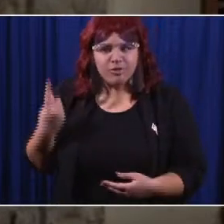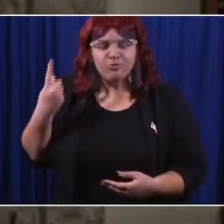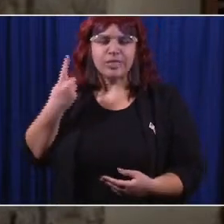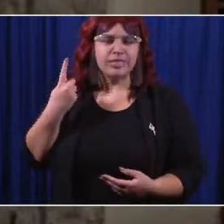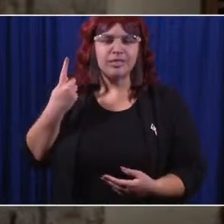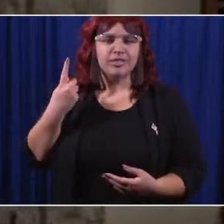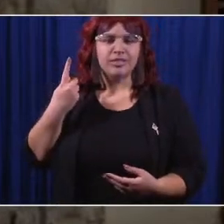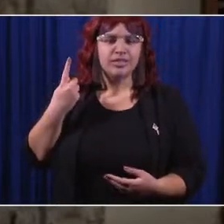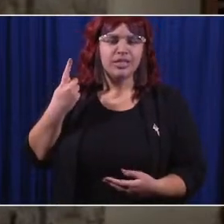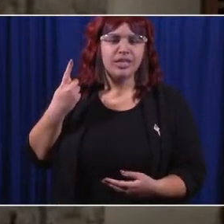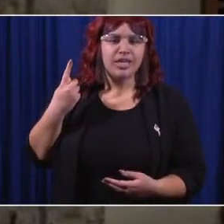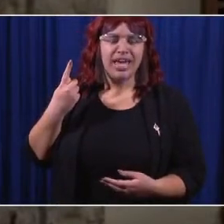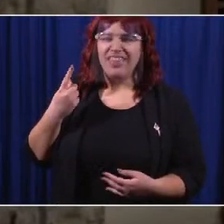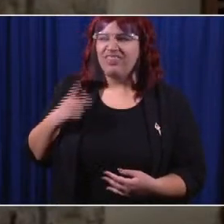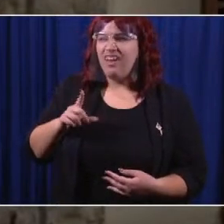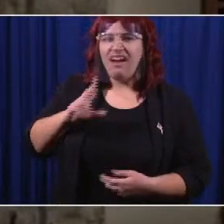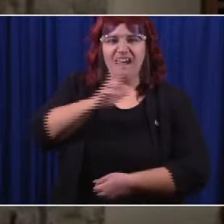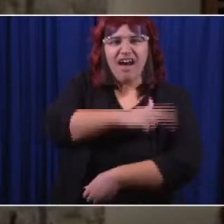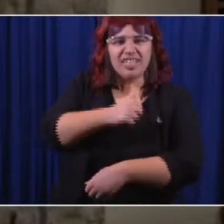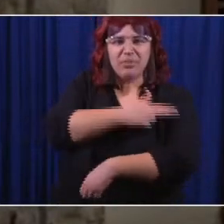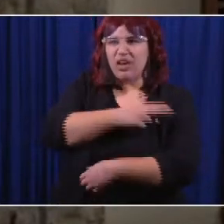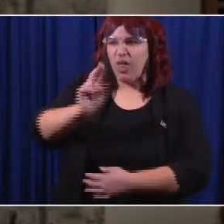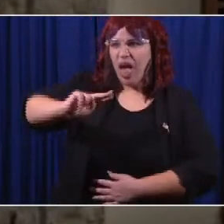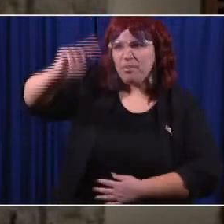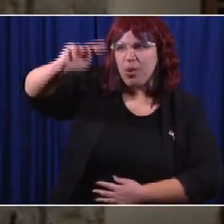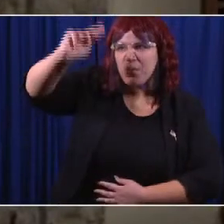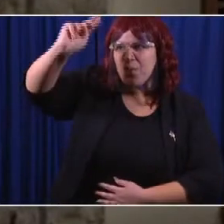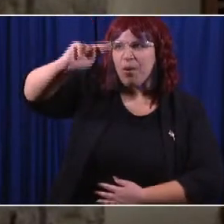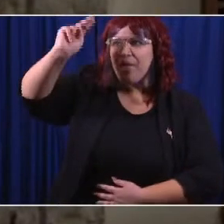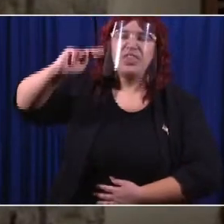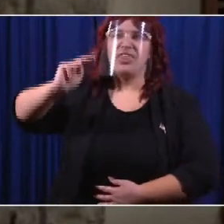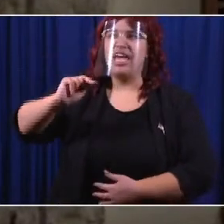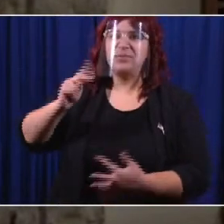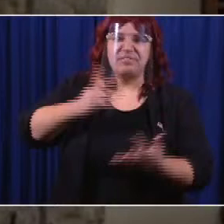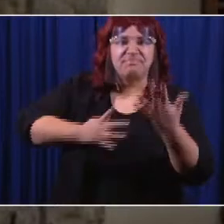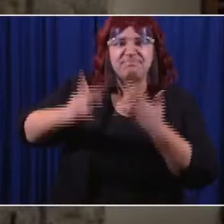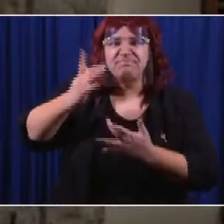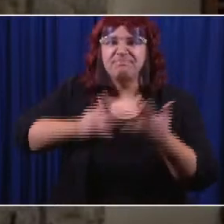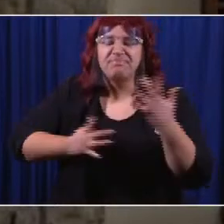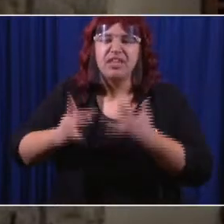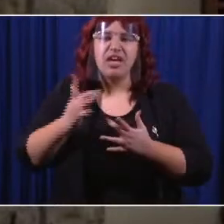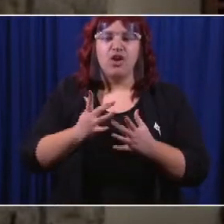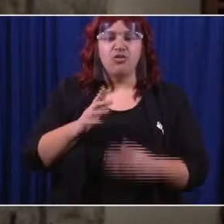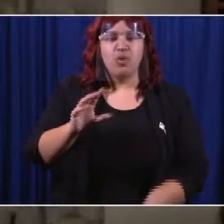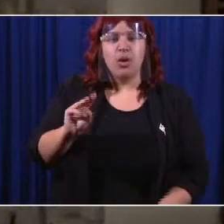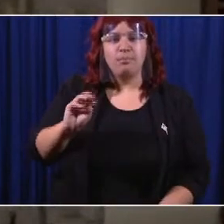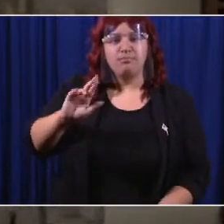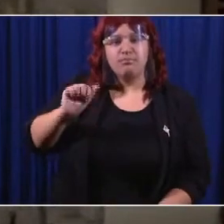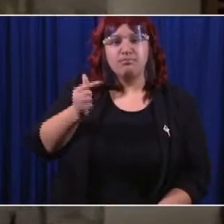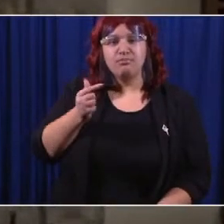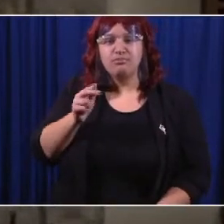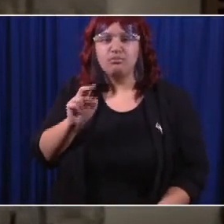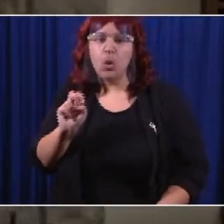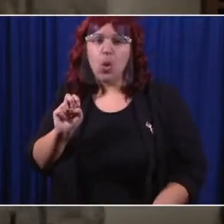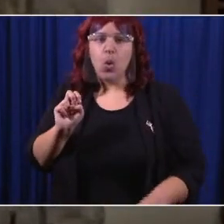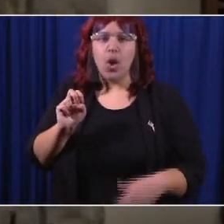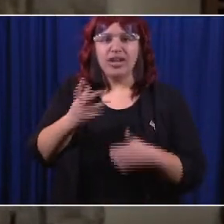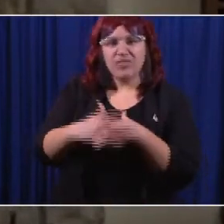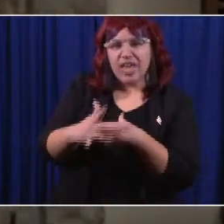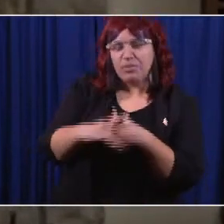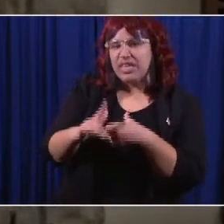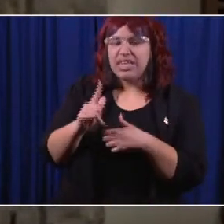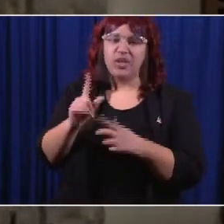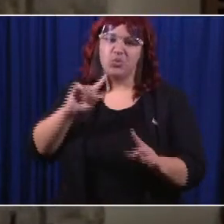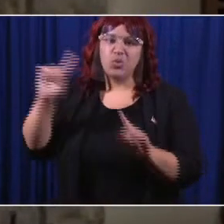ordered the refrigerated truck, like where it's located, what its name is, anything like that? Thank you. Let me see if Andy's still on there. He's